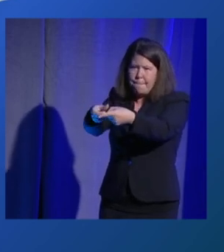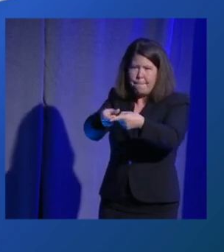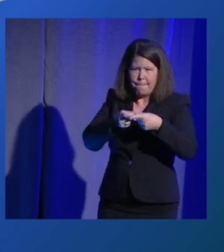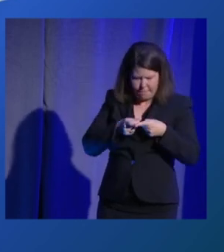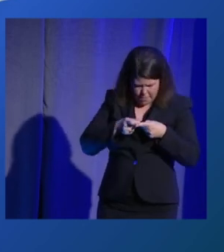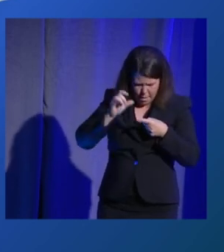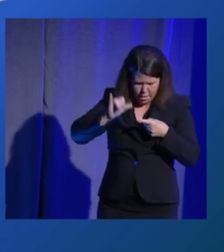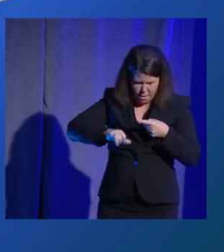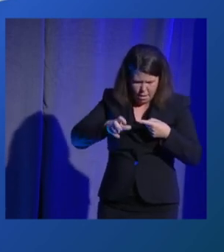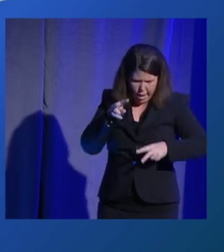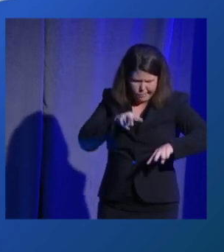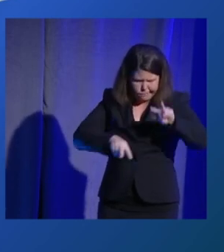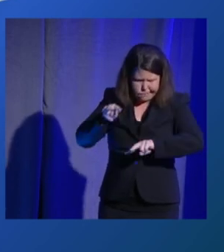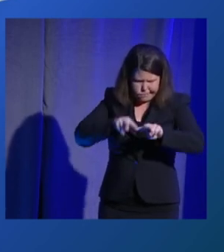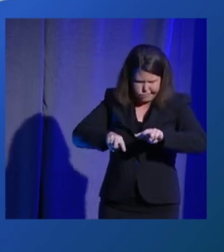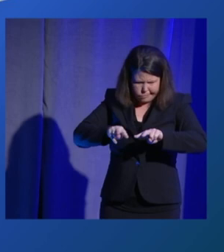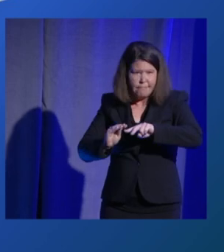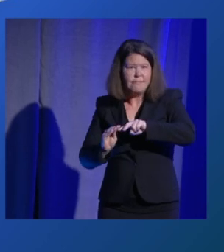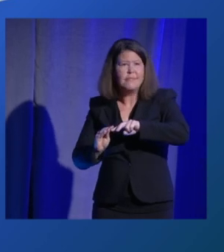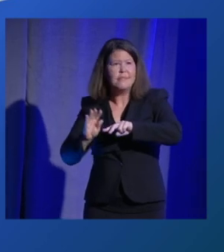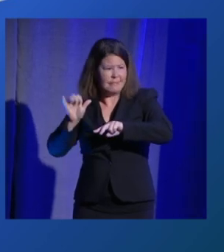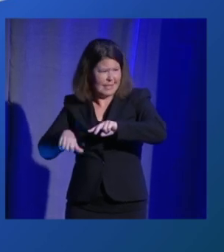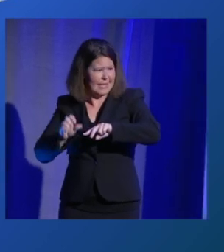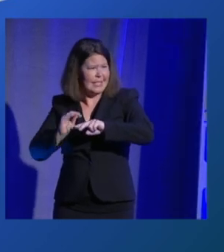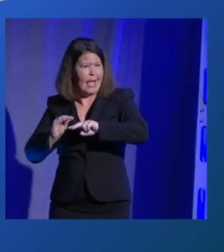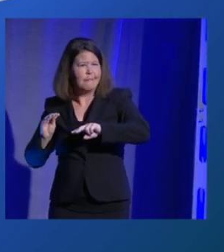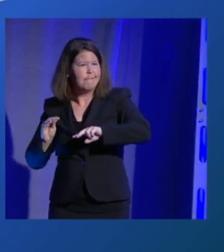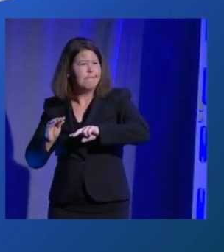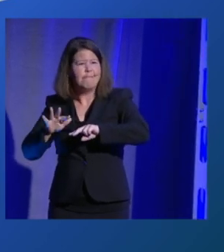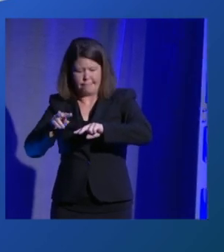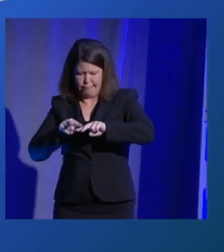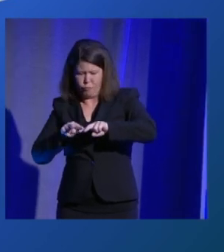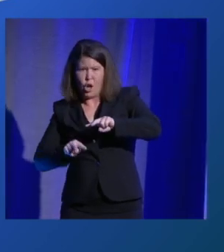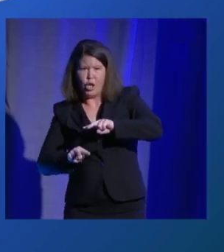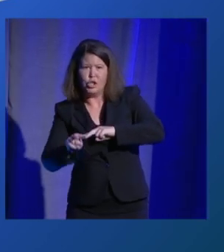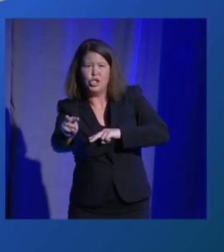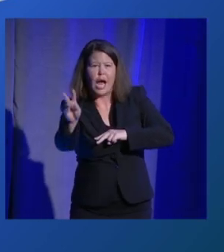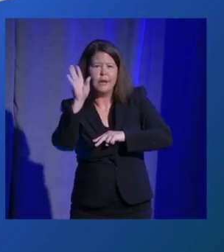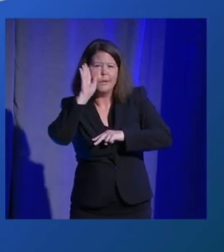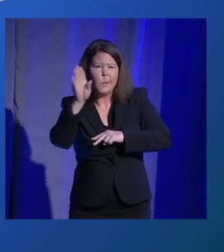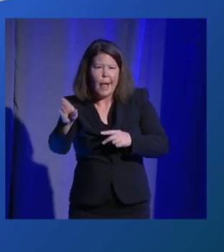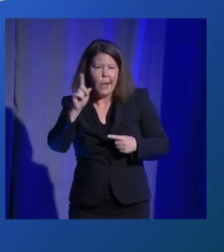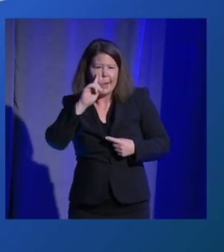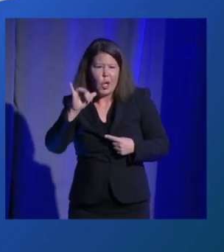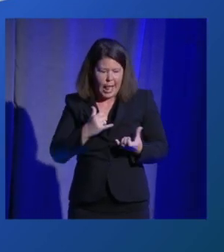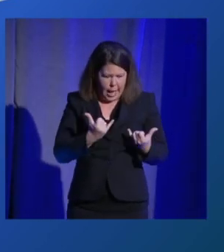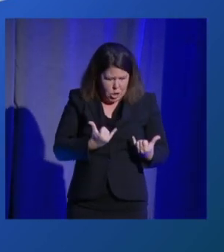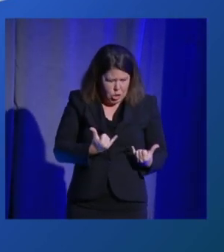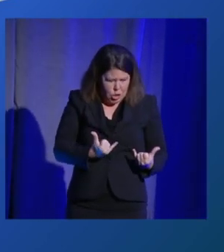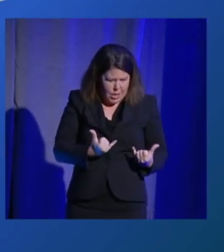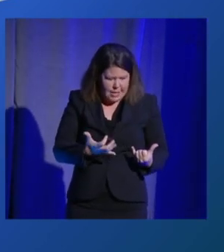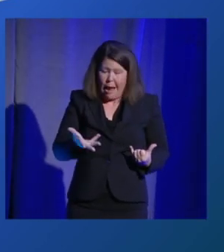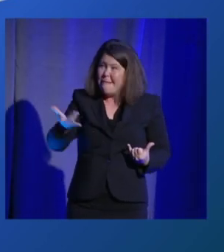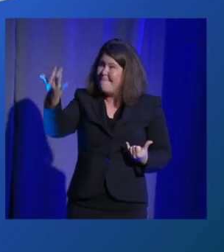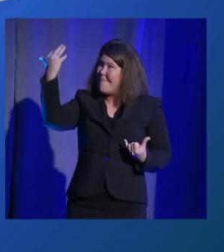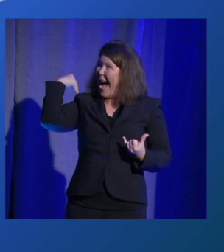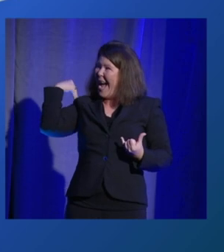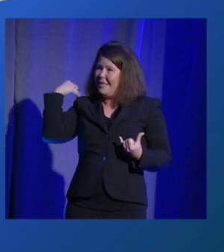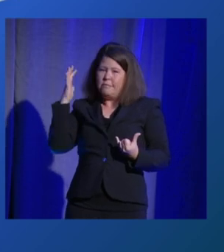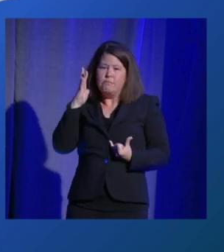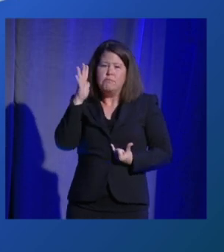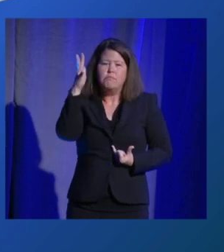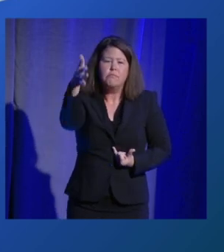admire and project it from over a period of time from the past to the present into its